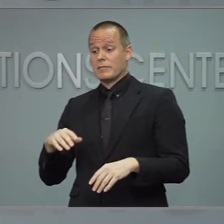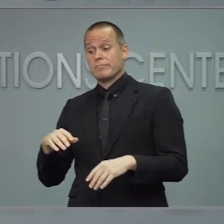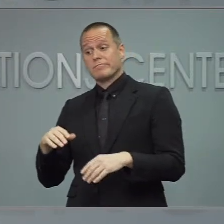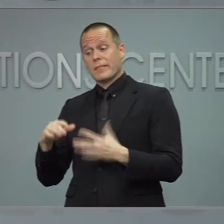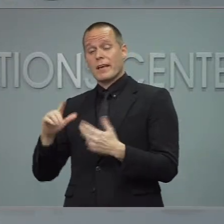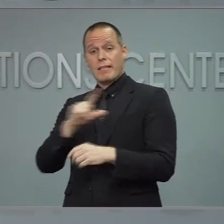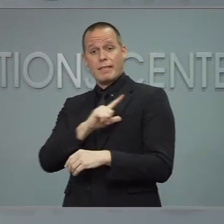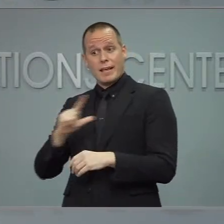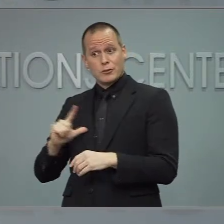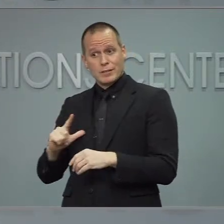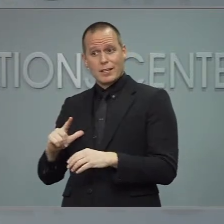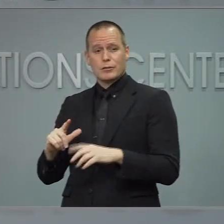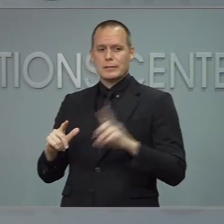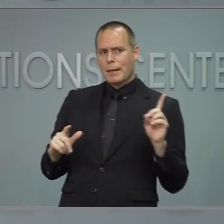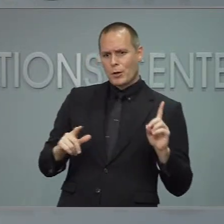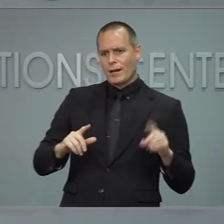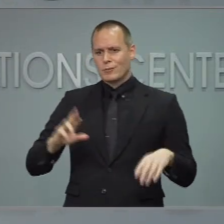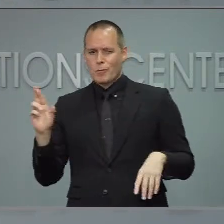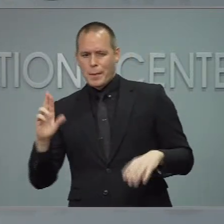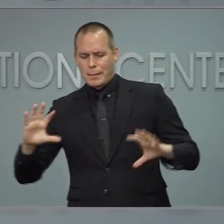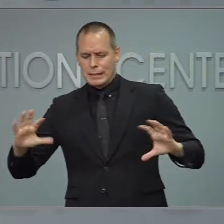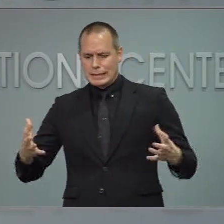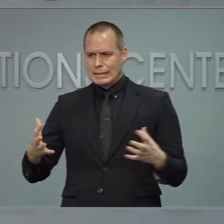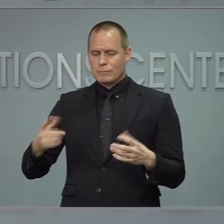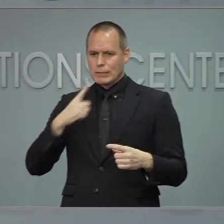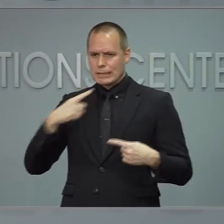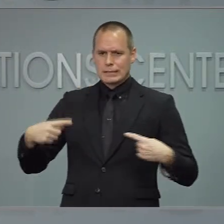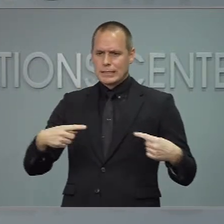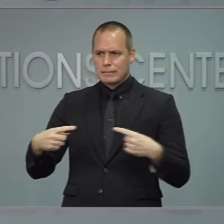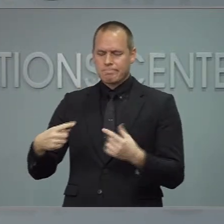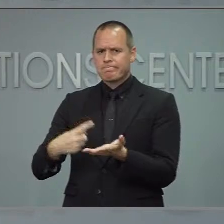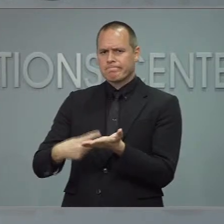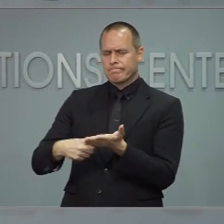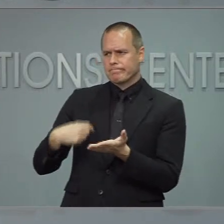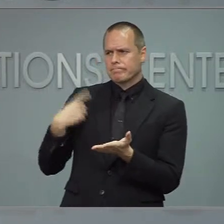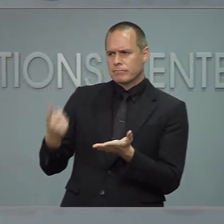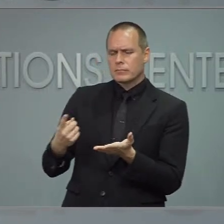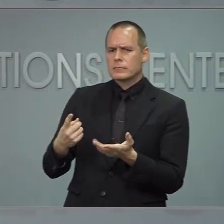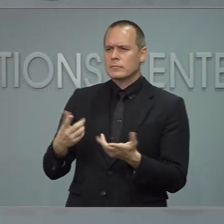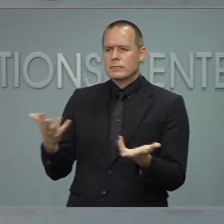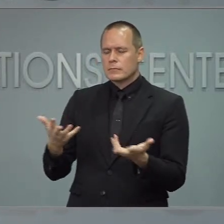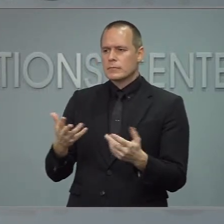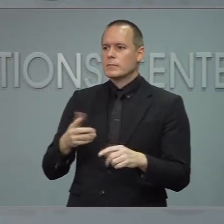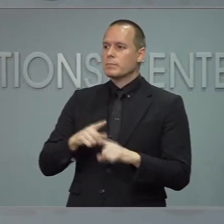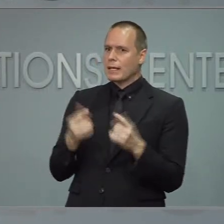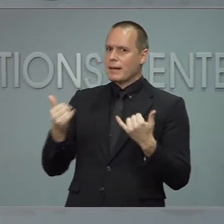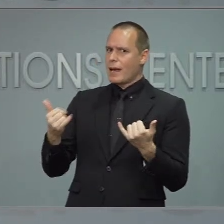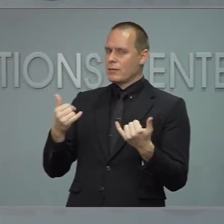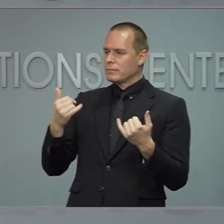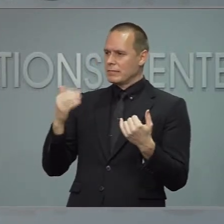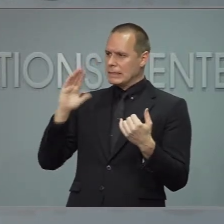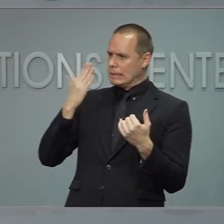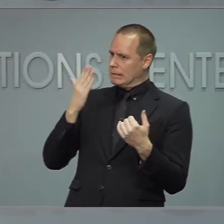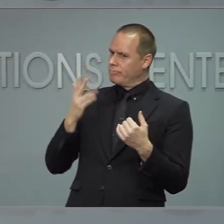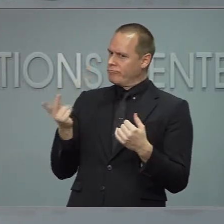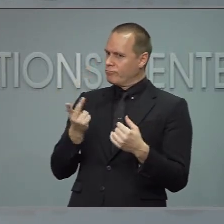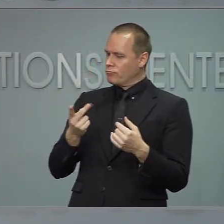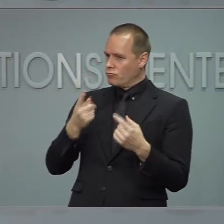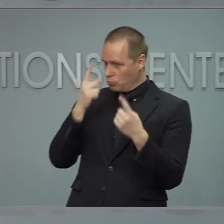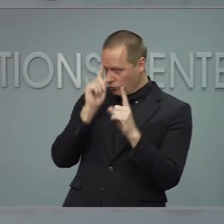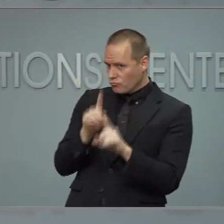what Democrats and Republicans and legislature have been talking about. What's your response to